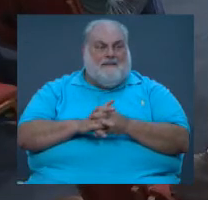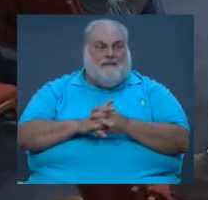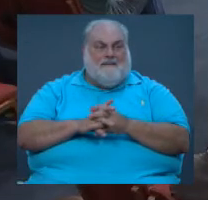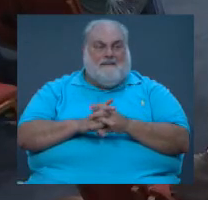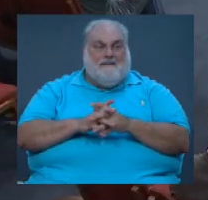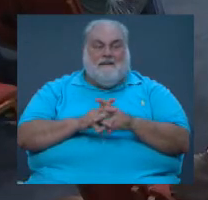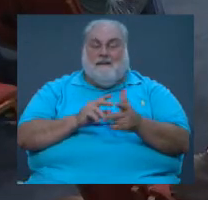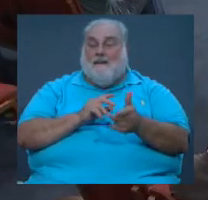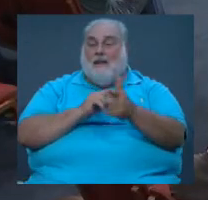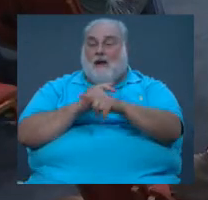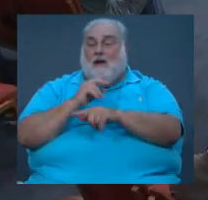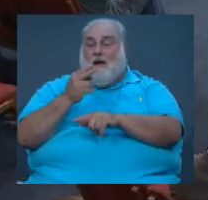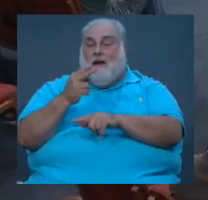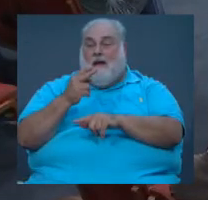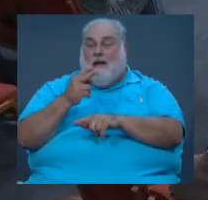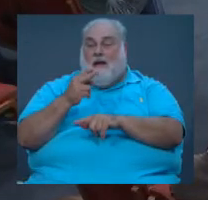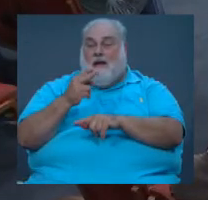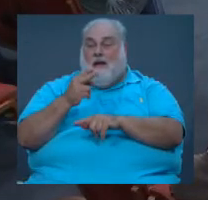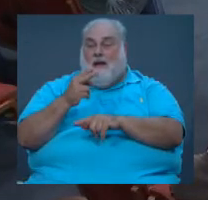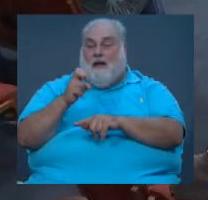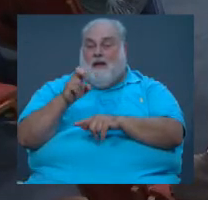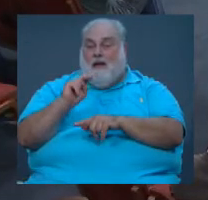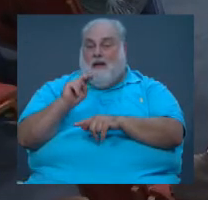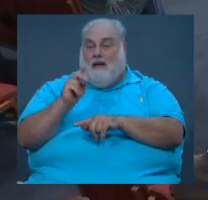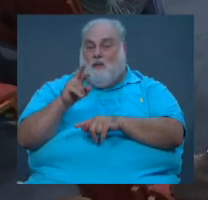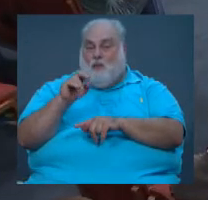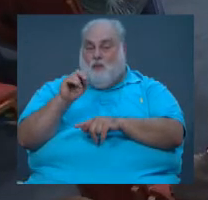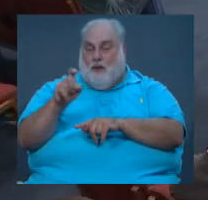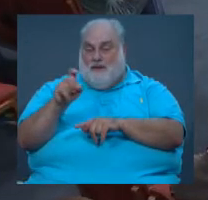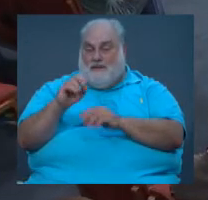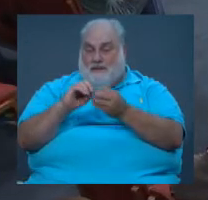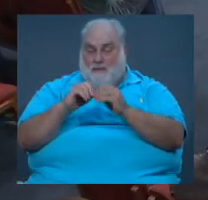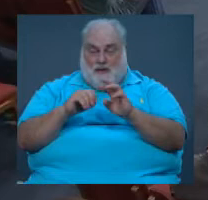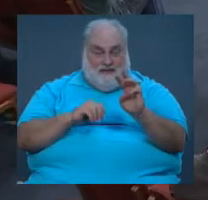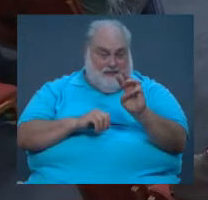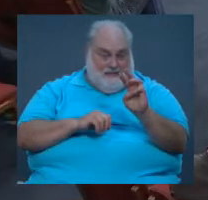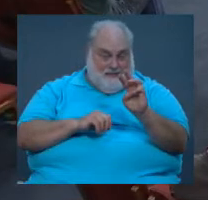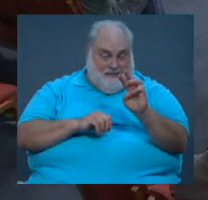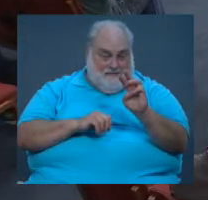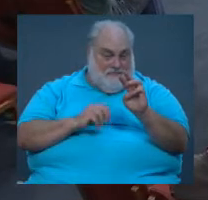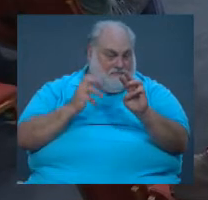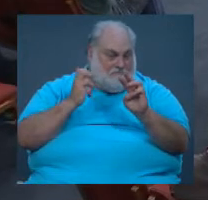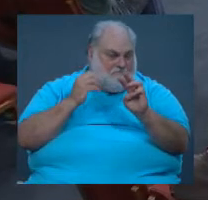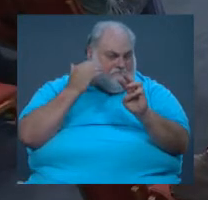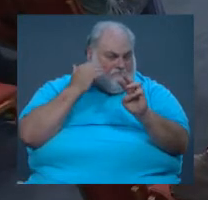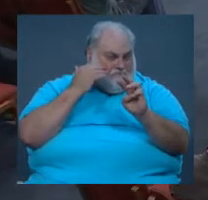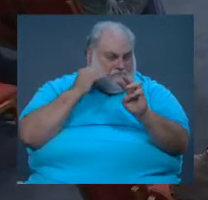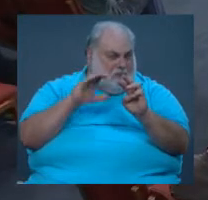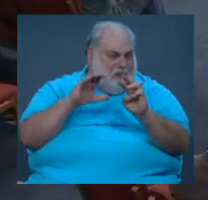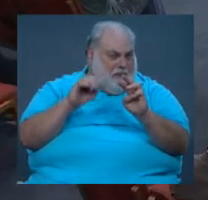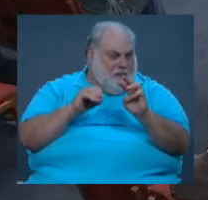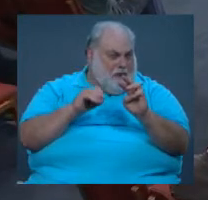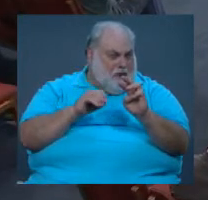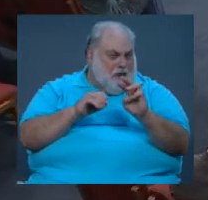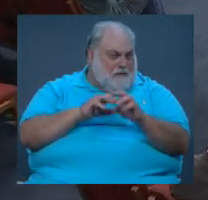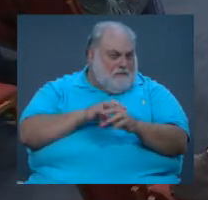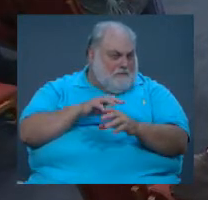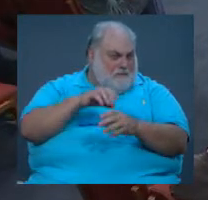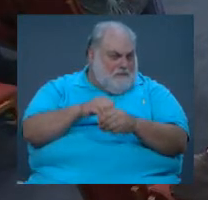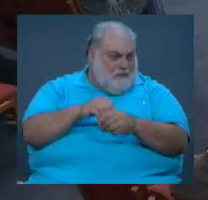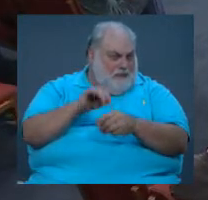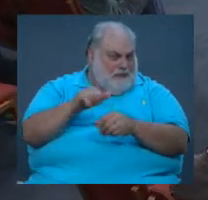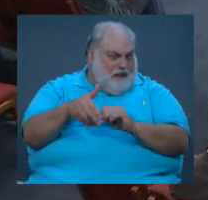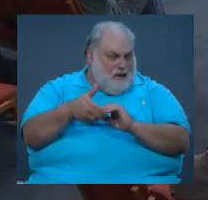Director Hendricks. Thank you. On number 6, I'm interested in knowing what companies will be included with the